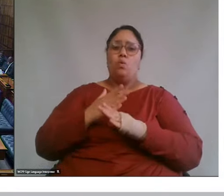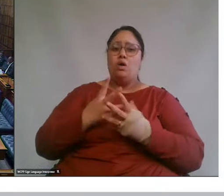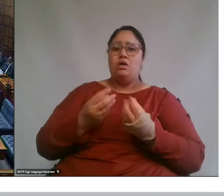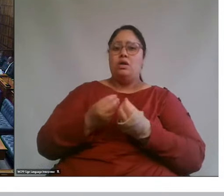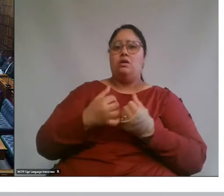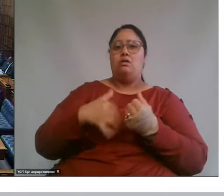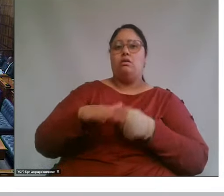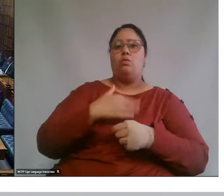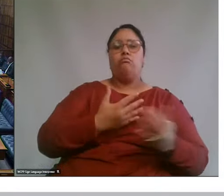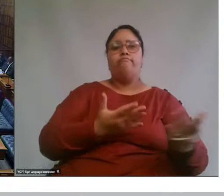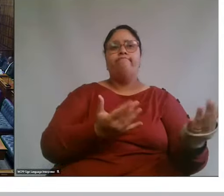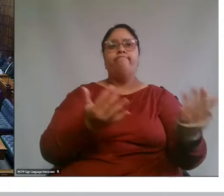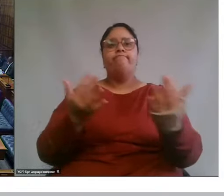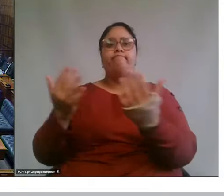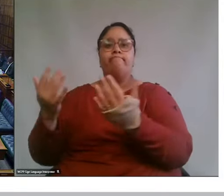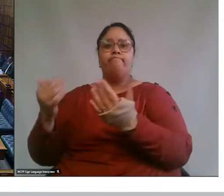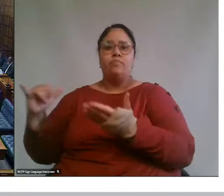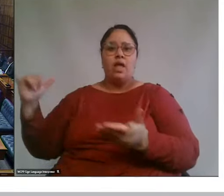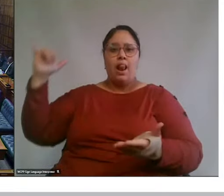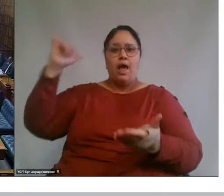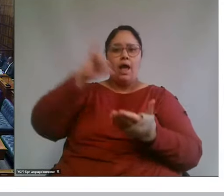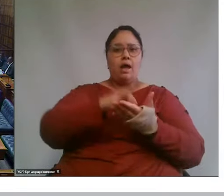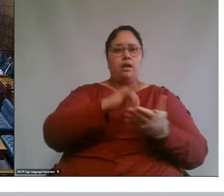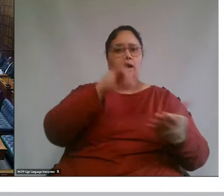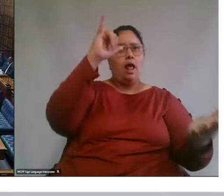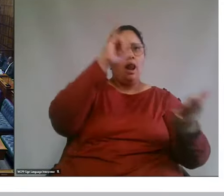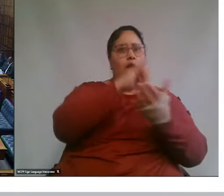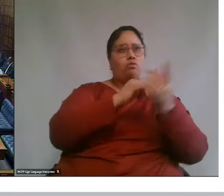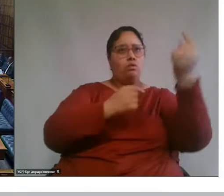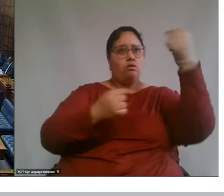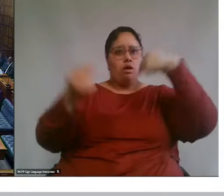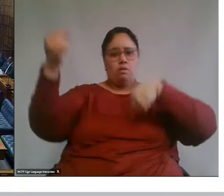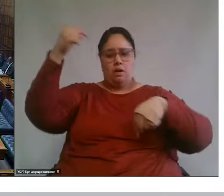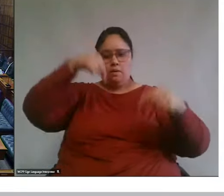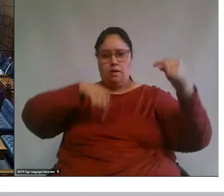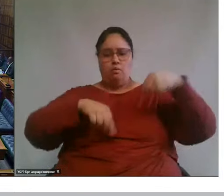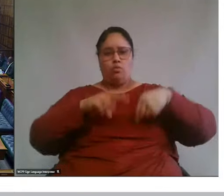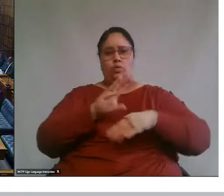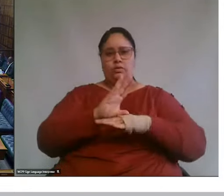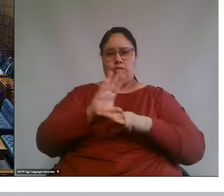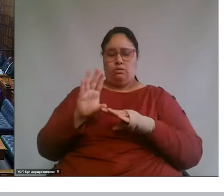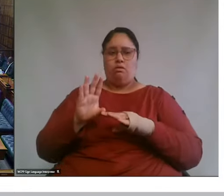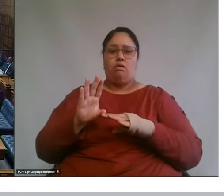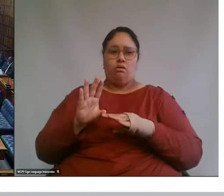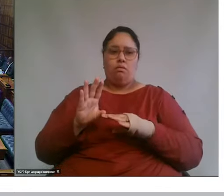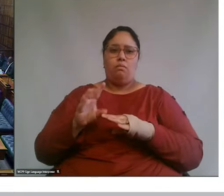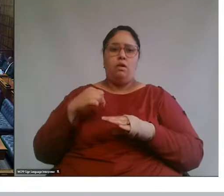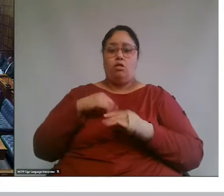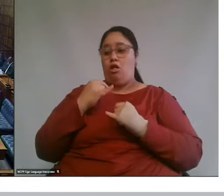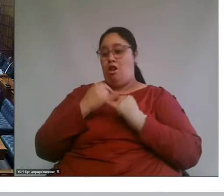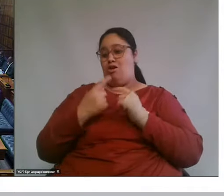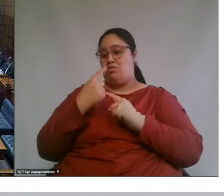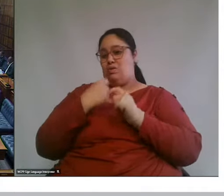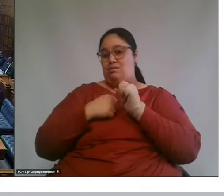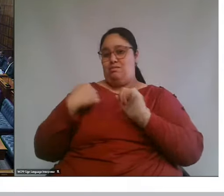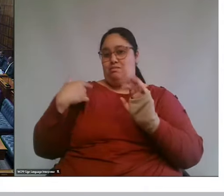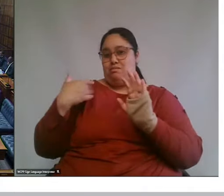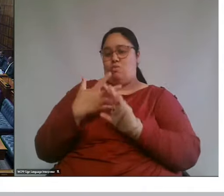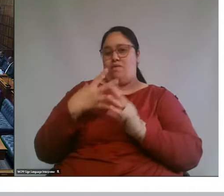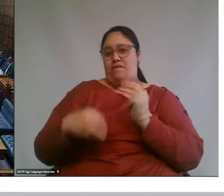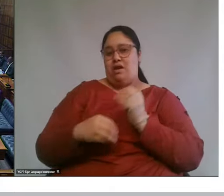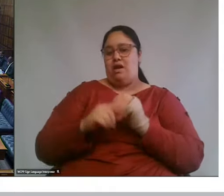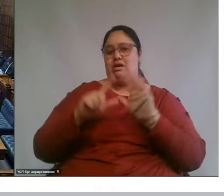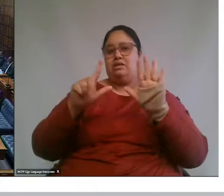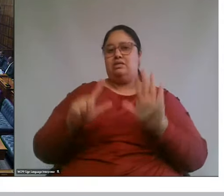of attracting the airlines to uh fly directly to the Western Cape um and we in the last year we've added seven new